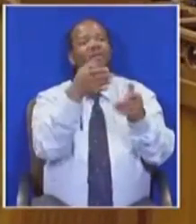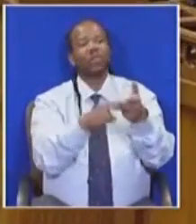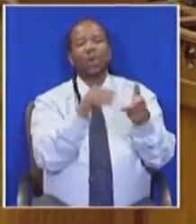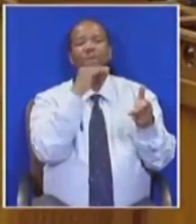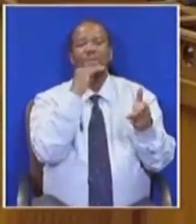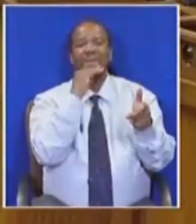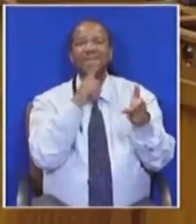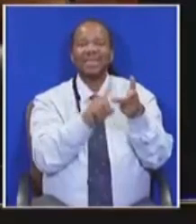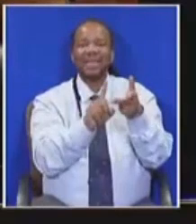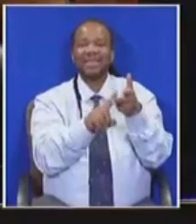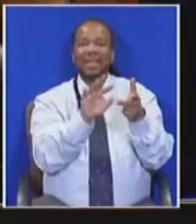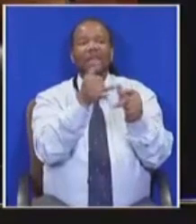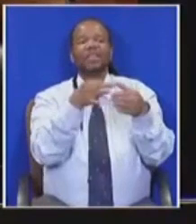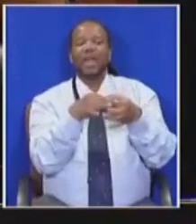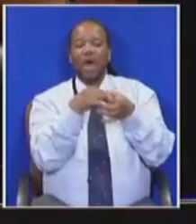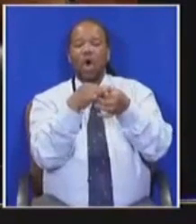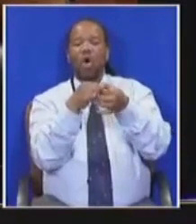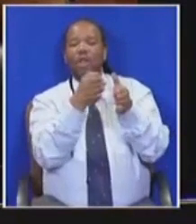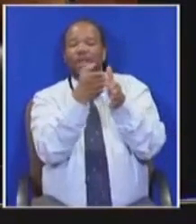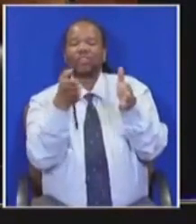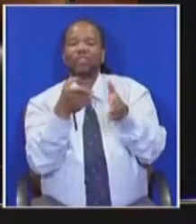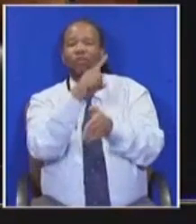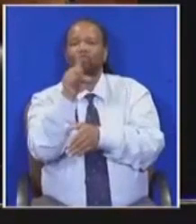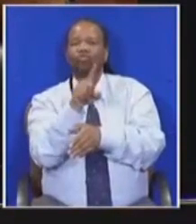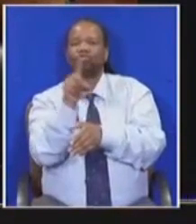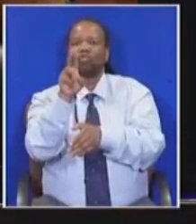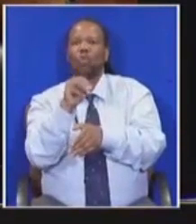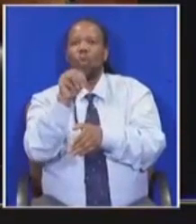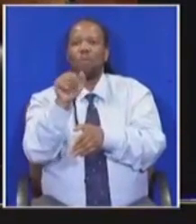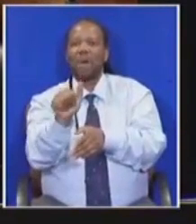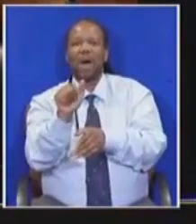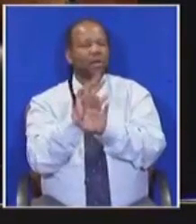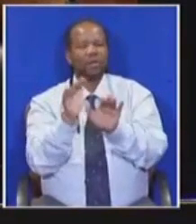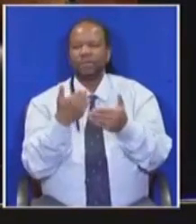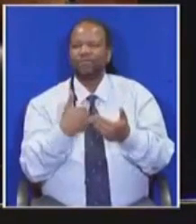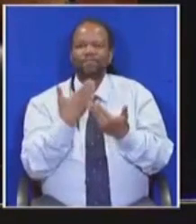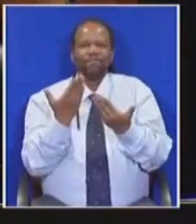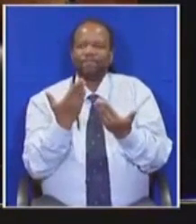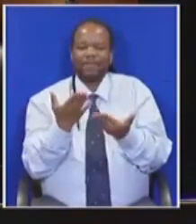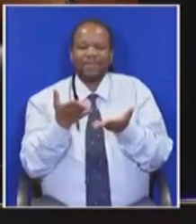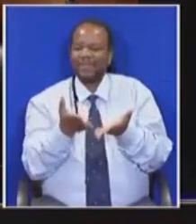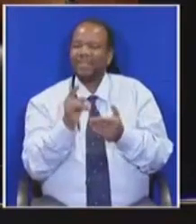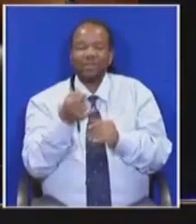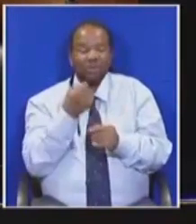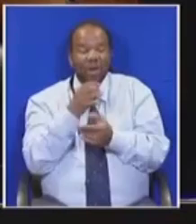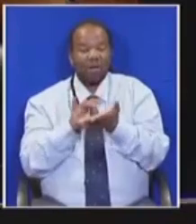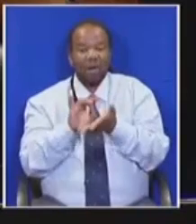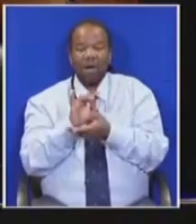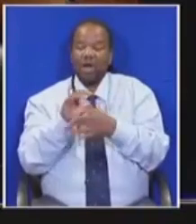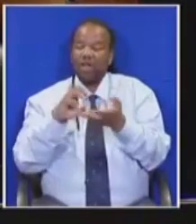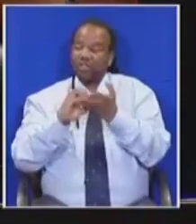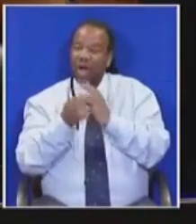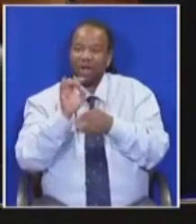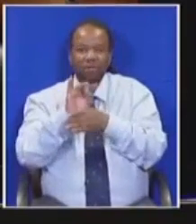the treasury to frustrate our funds. Please take your seat. We are persuading this House that let's allow